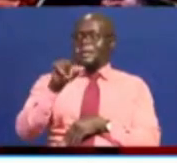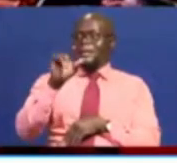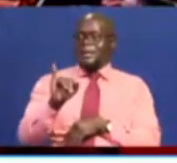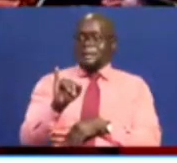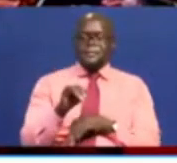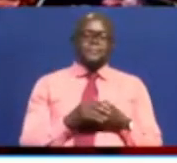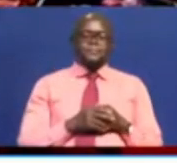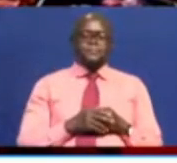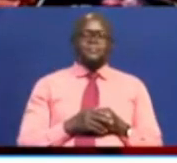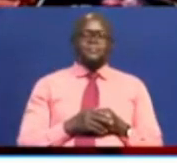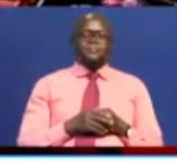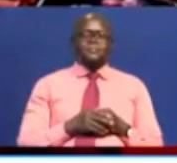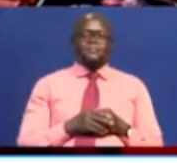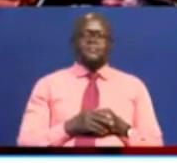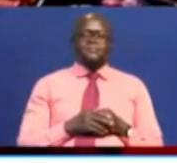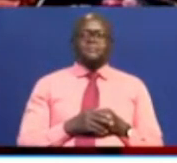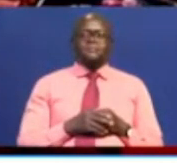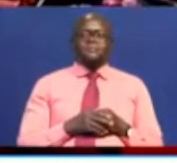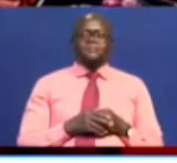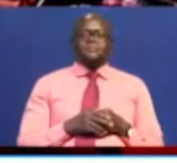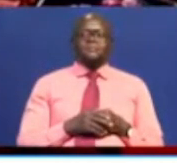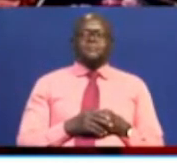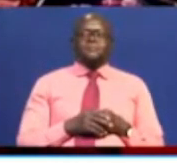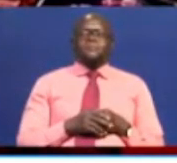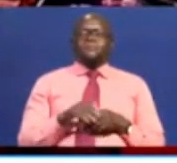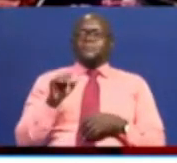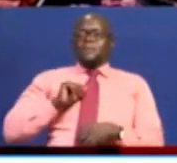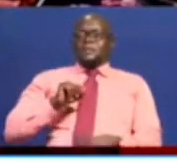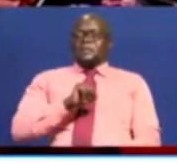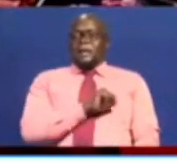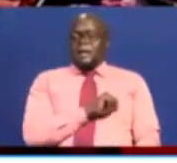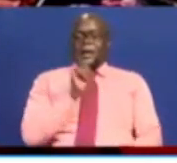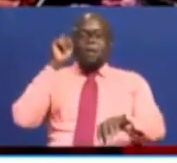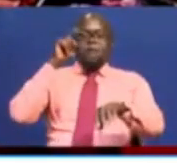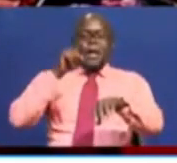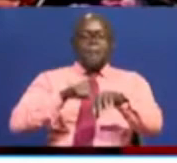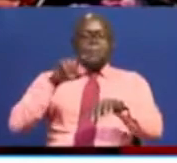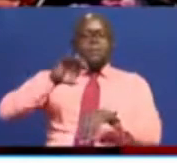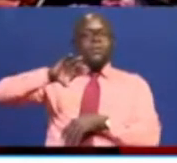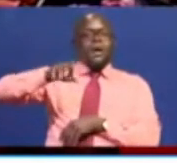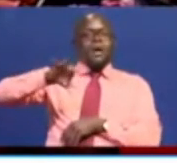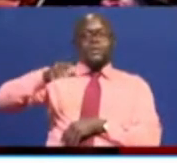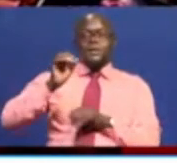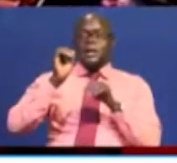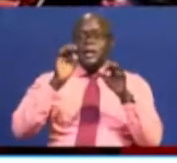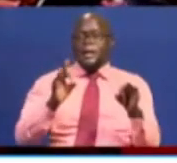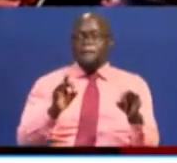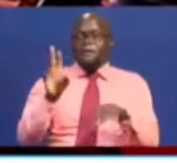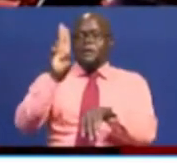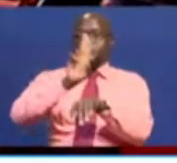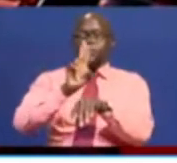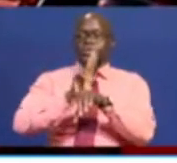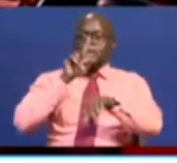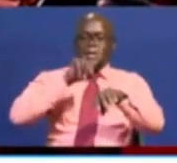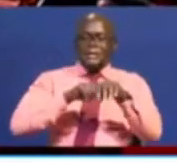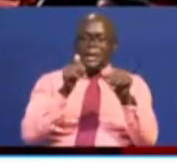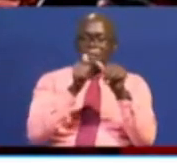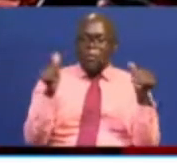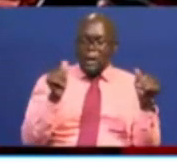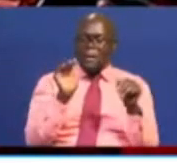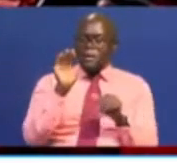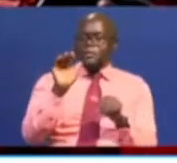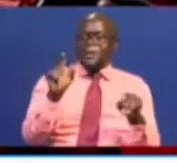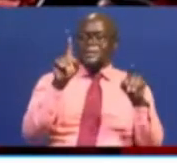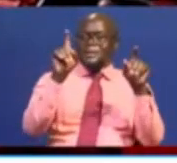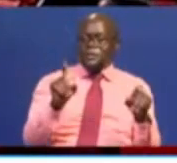Mundingi. Senator Mundingi. If you had used the opportunity I gave you to ask